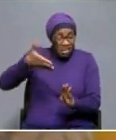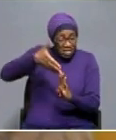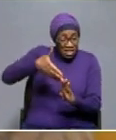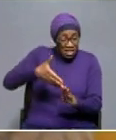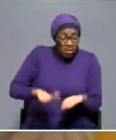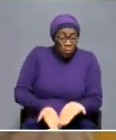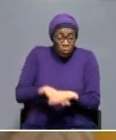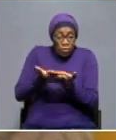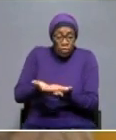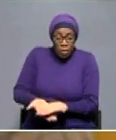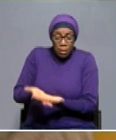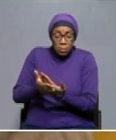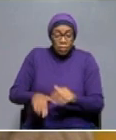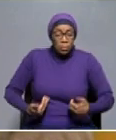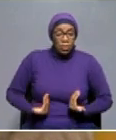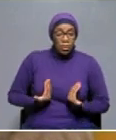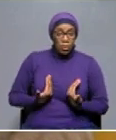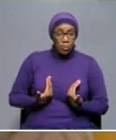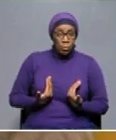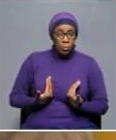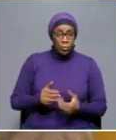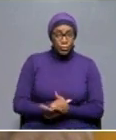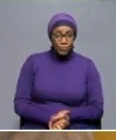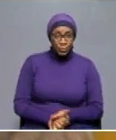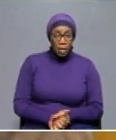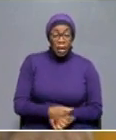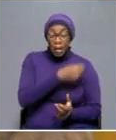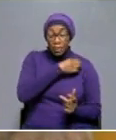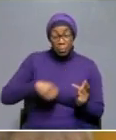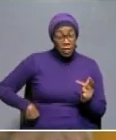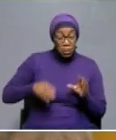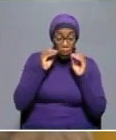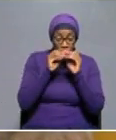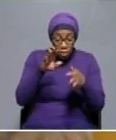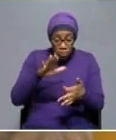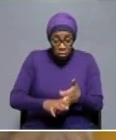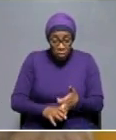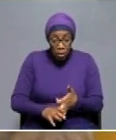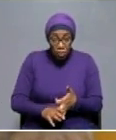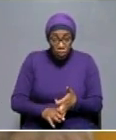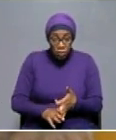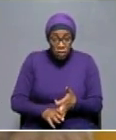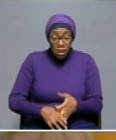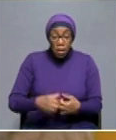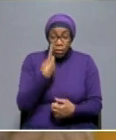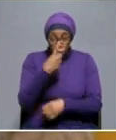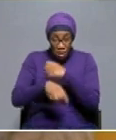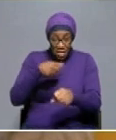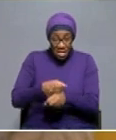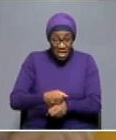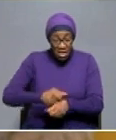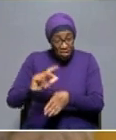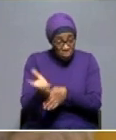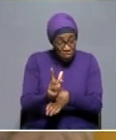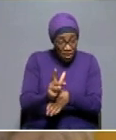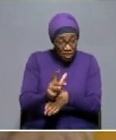NSFAF amnesty that was mentioned in the headlines. So there were a number of initiatives targeting the youth, and